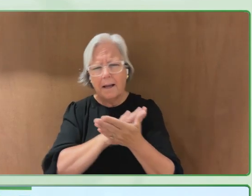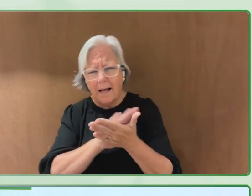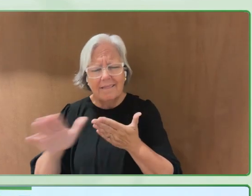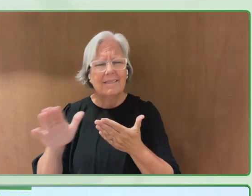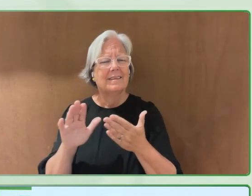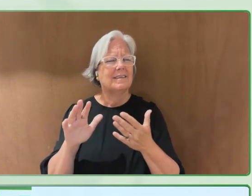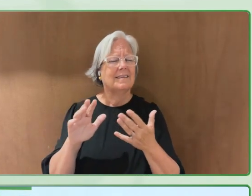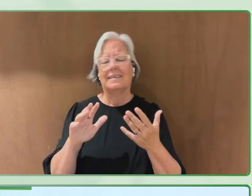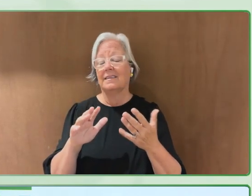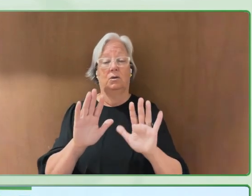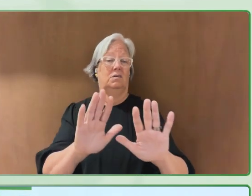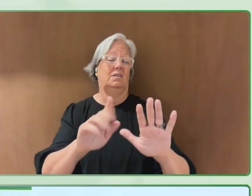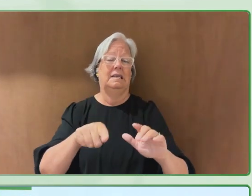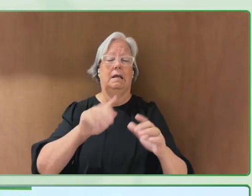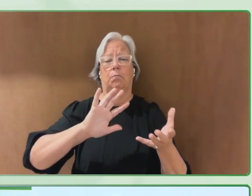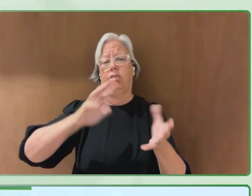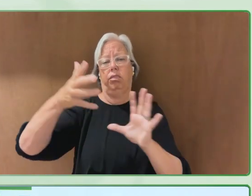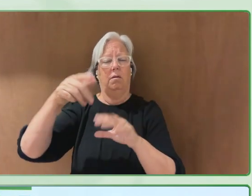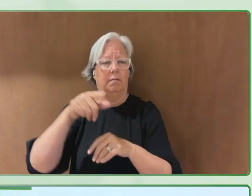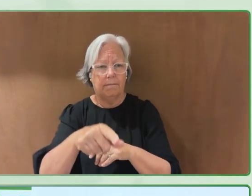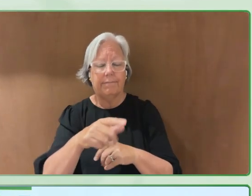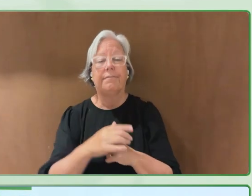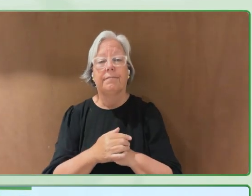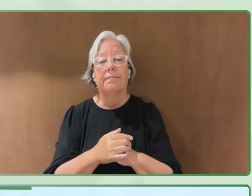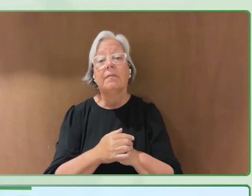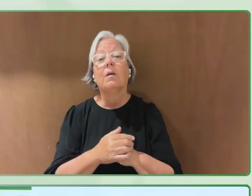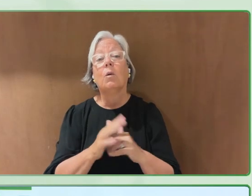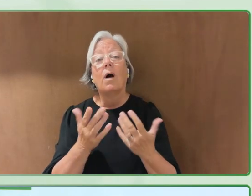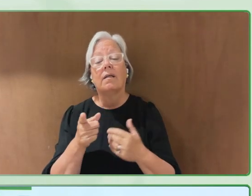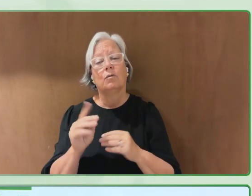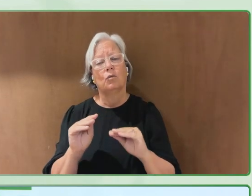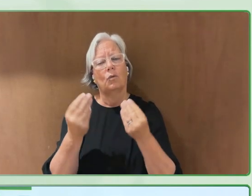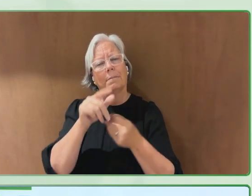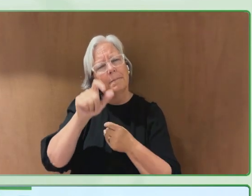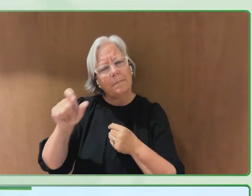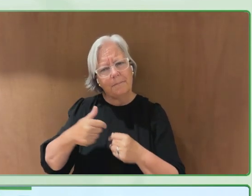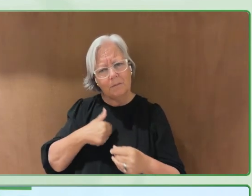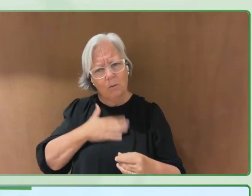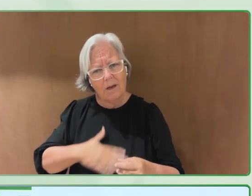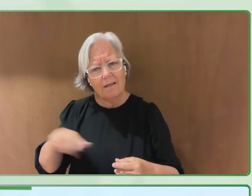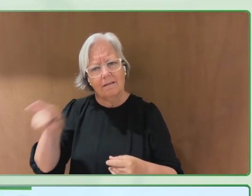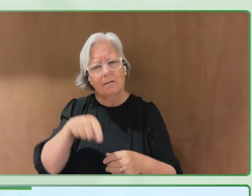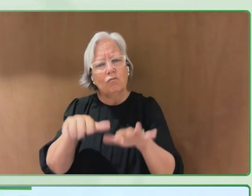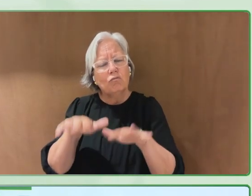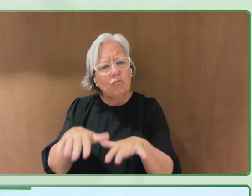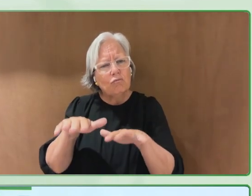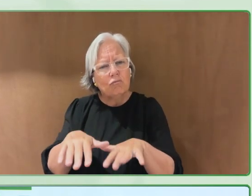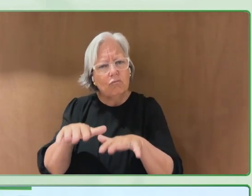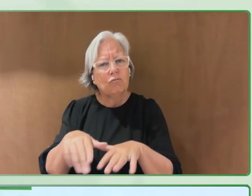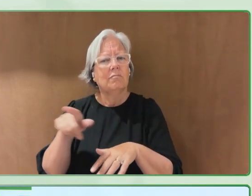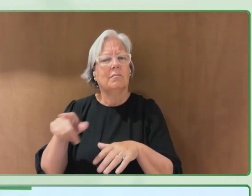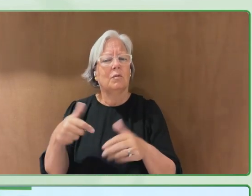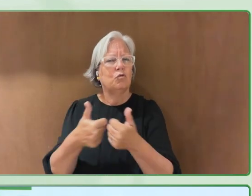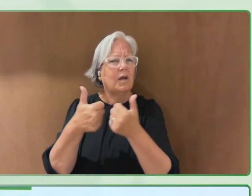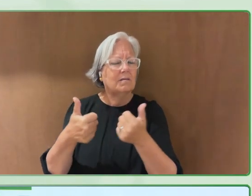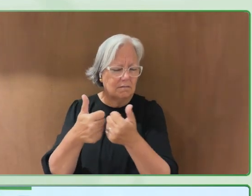mess. And you know what happens? The young people, we wanted young people to want to stay there and work for these challenges. And all the young people,